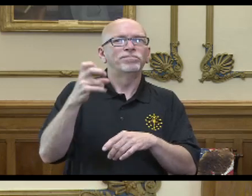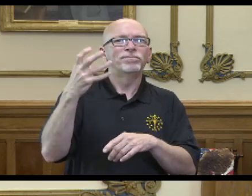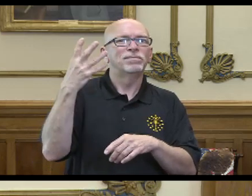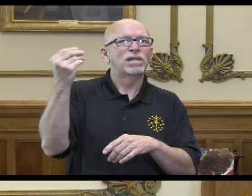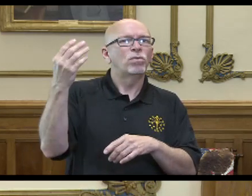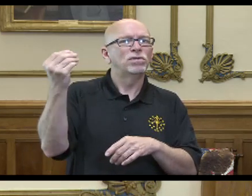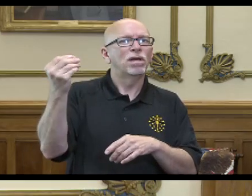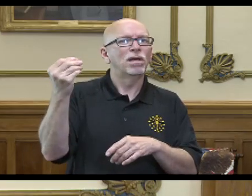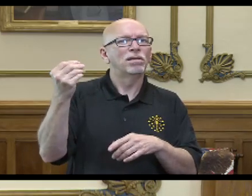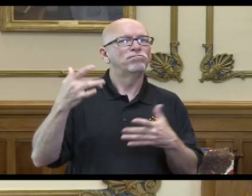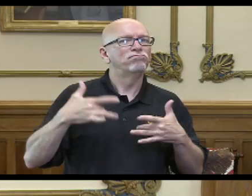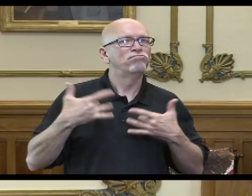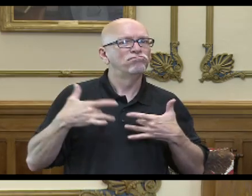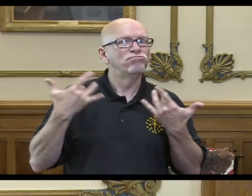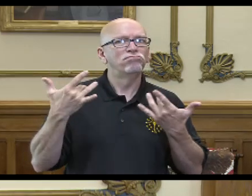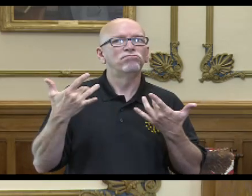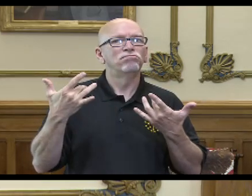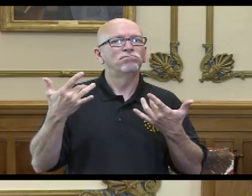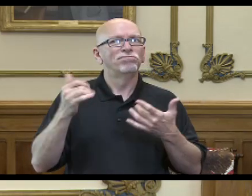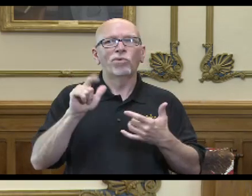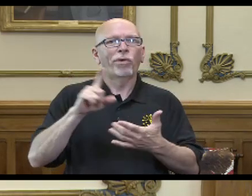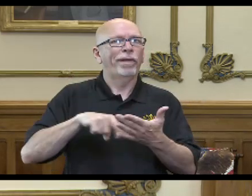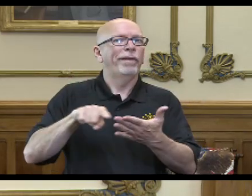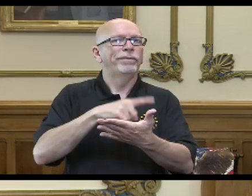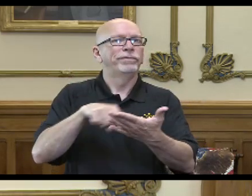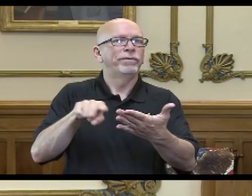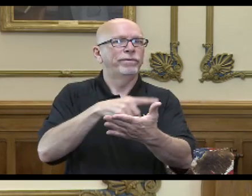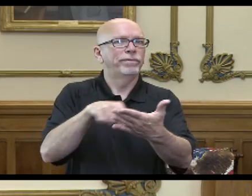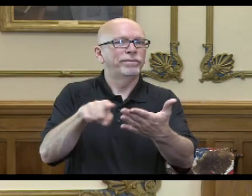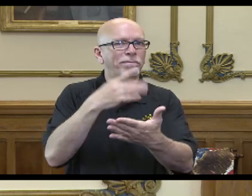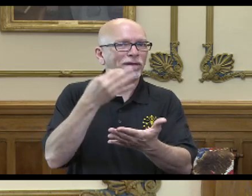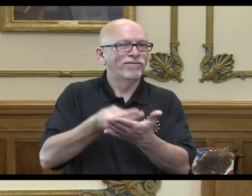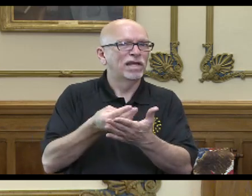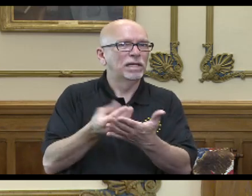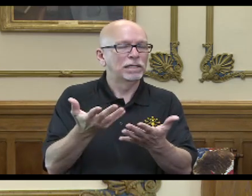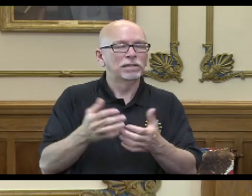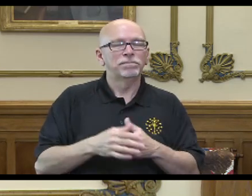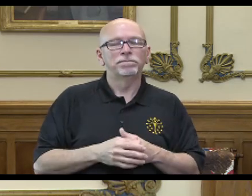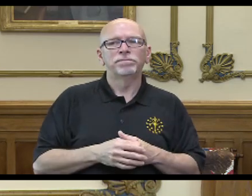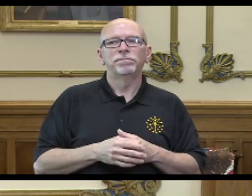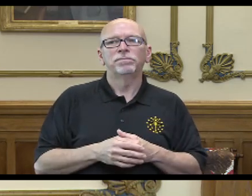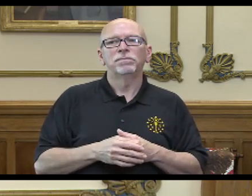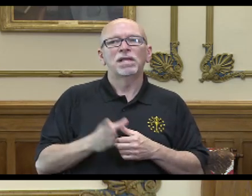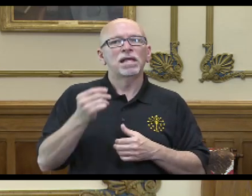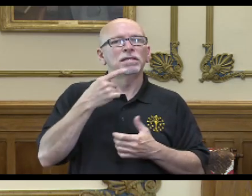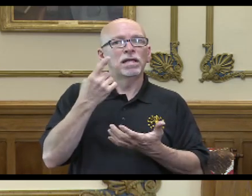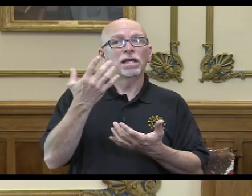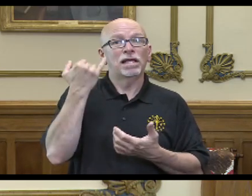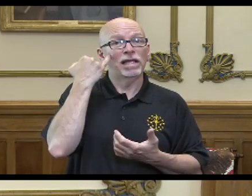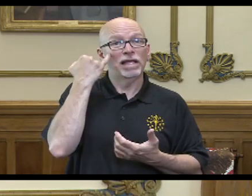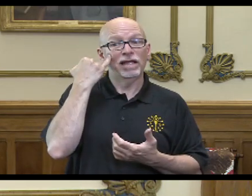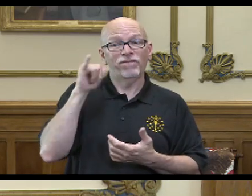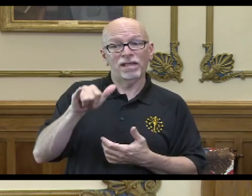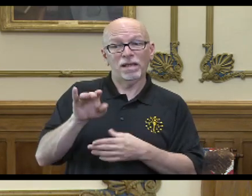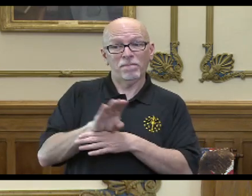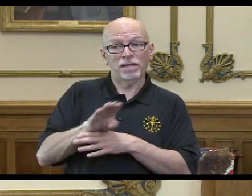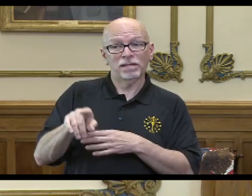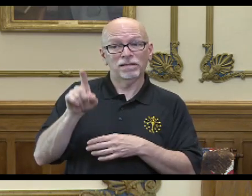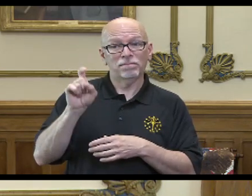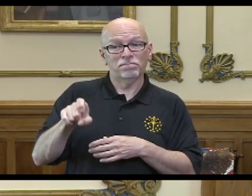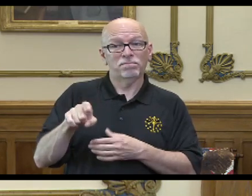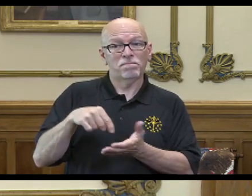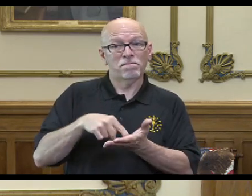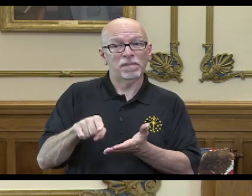outside events that have all been canceled for funding, and said if this business has to pay